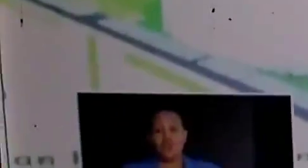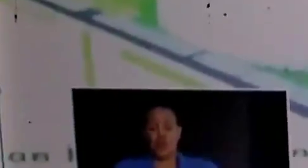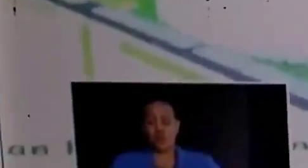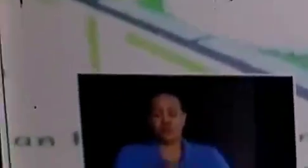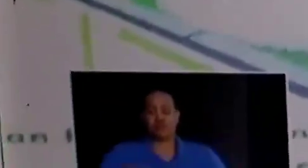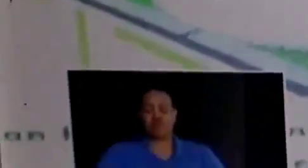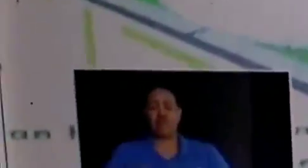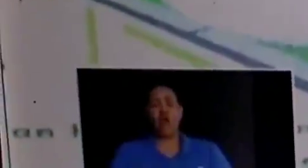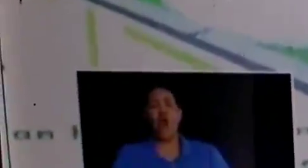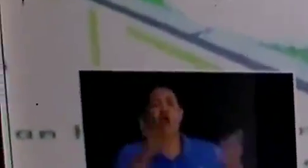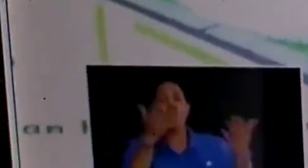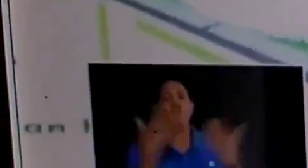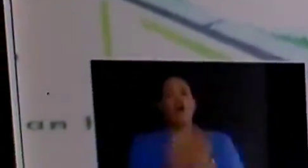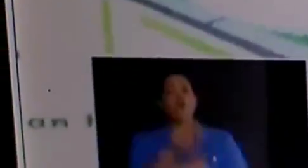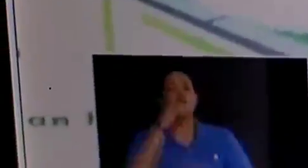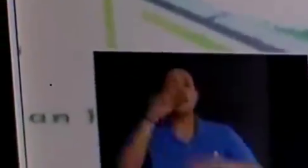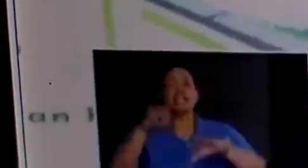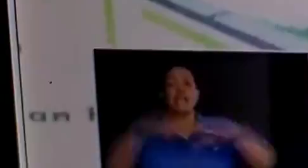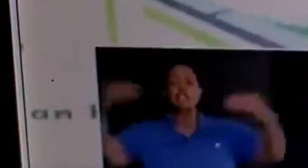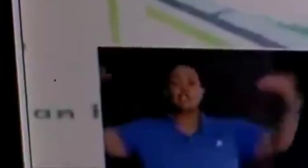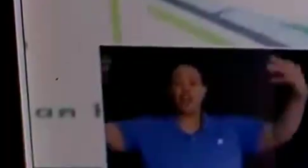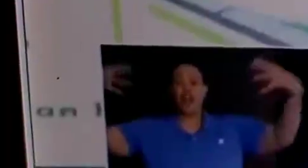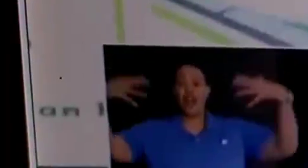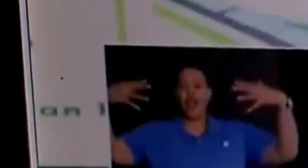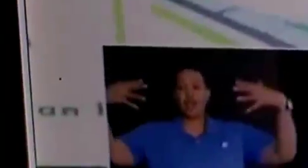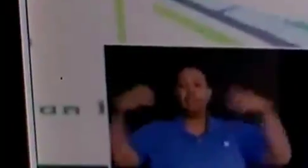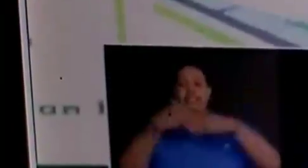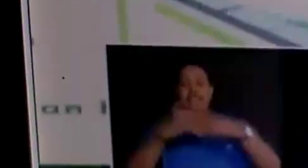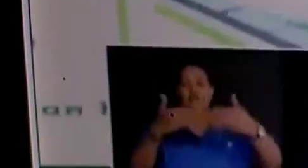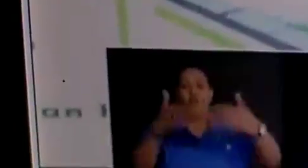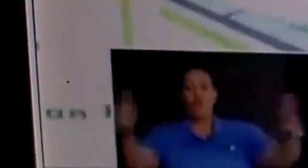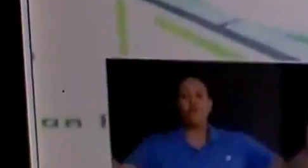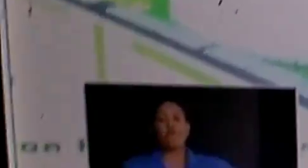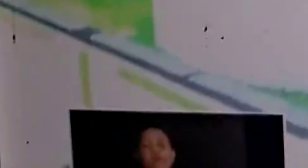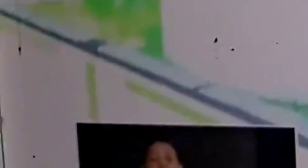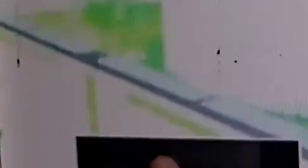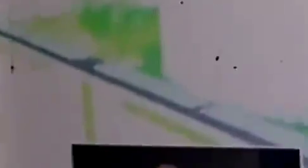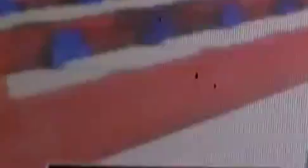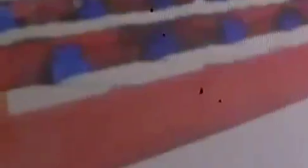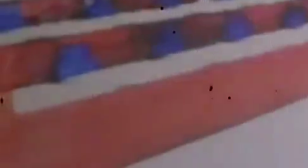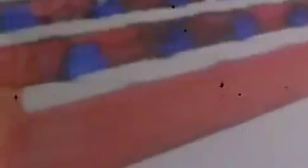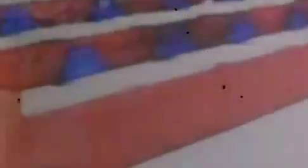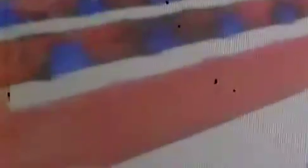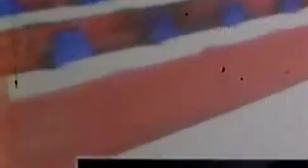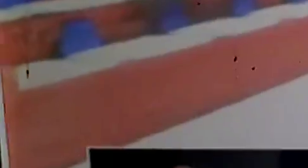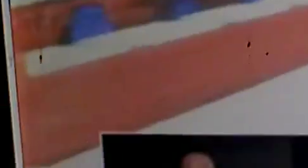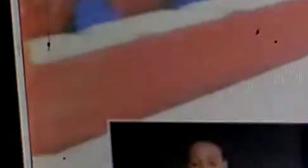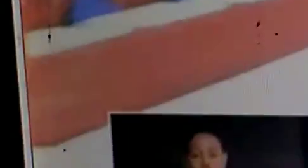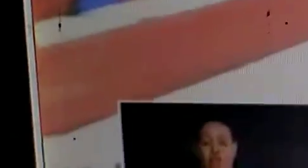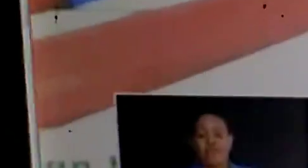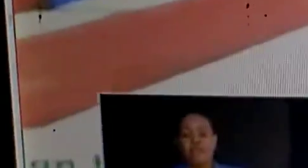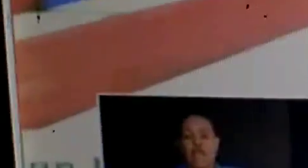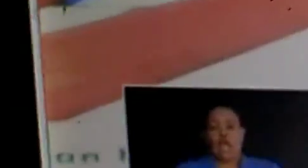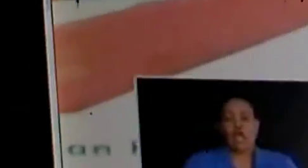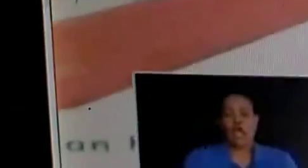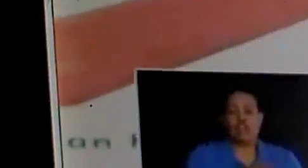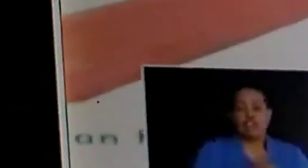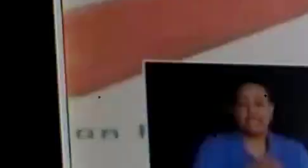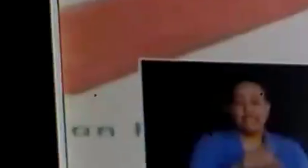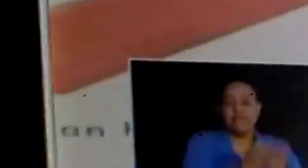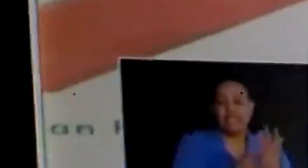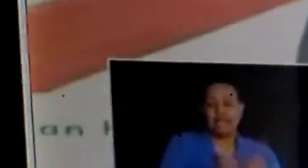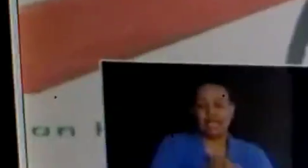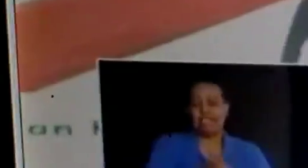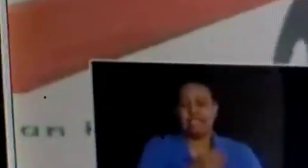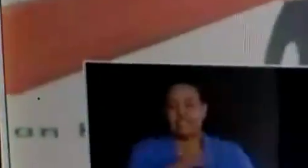the opportunity for natural lighting and open ventilation from the main chambers and other interior areas. The design